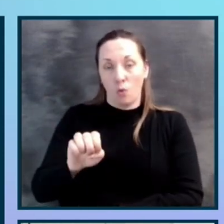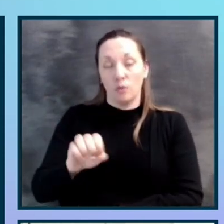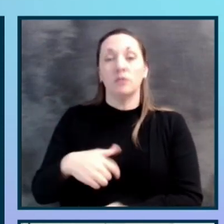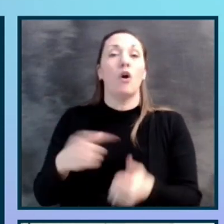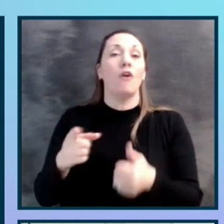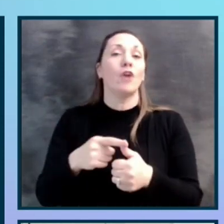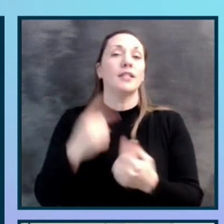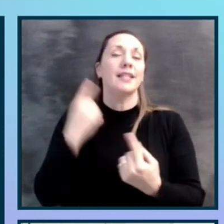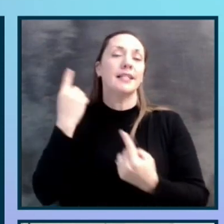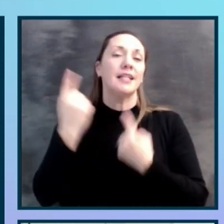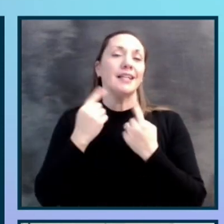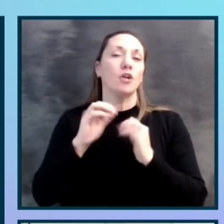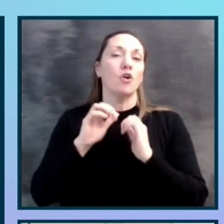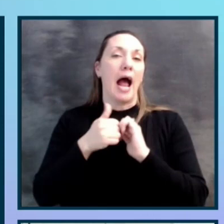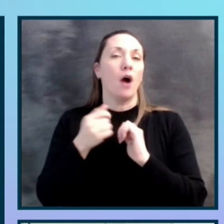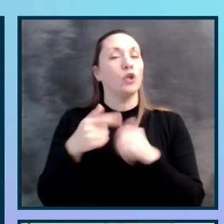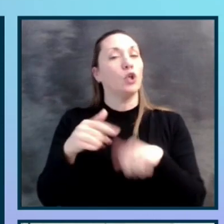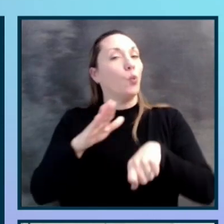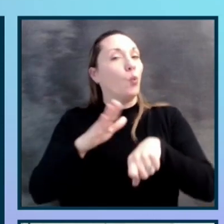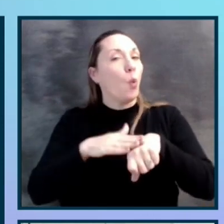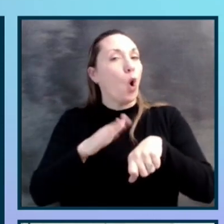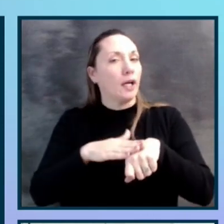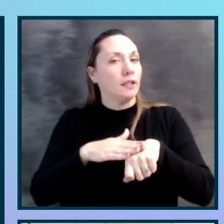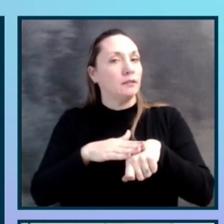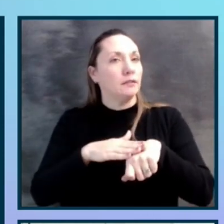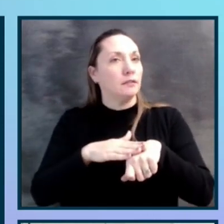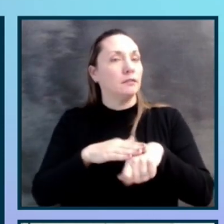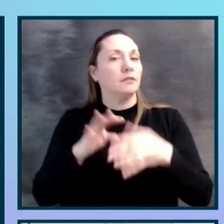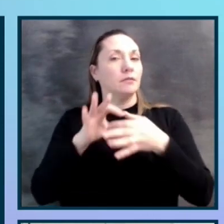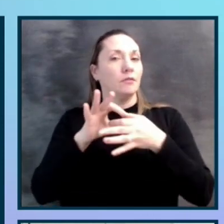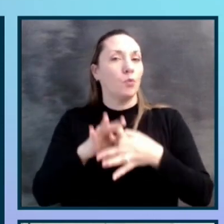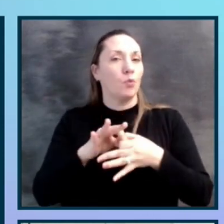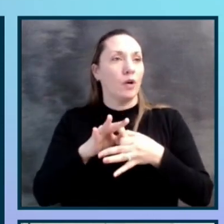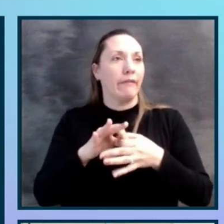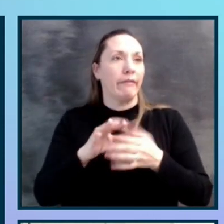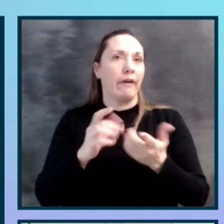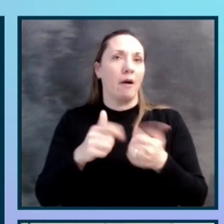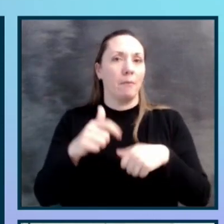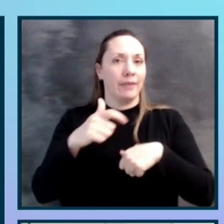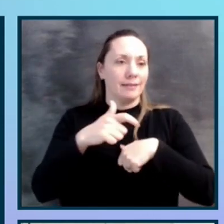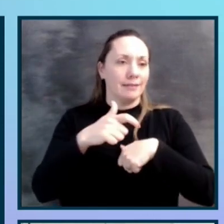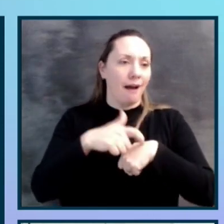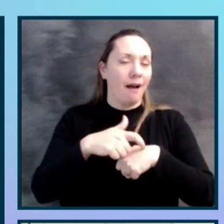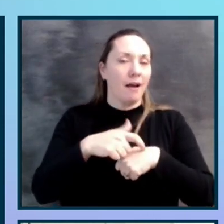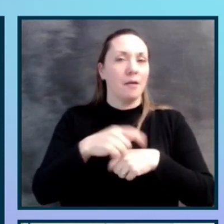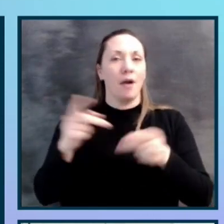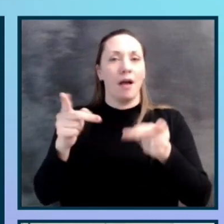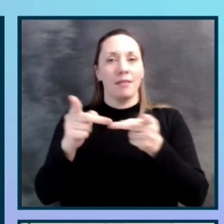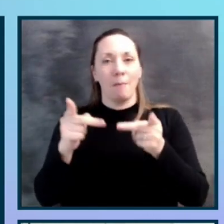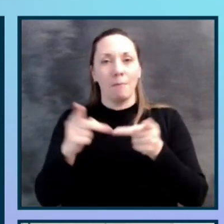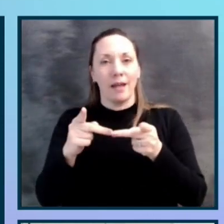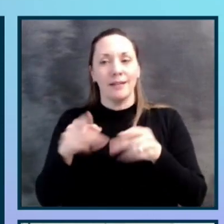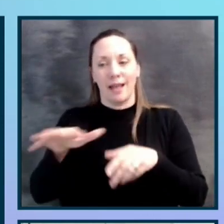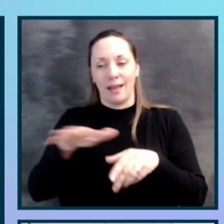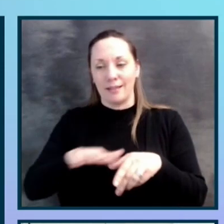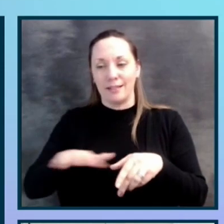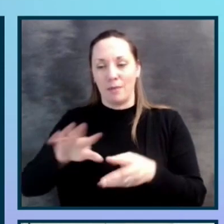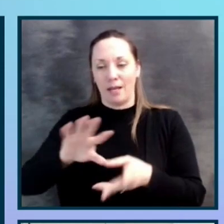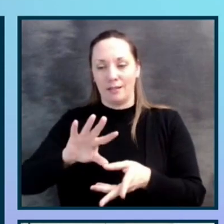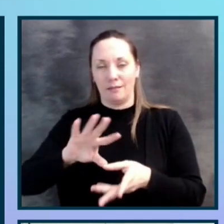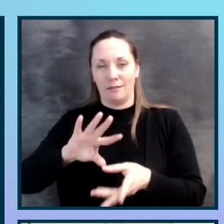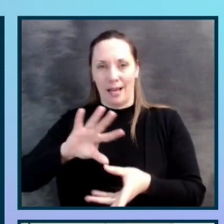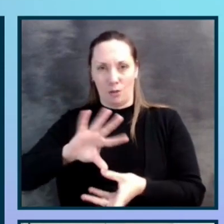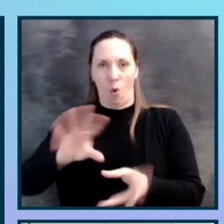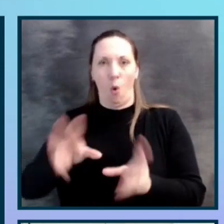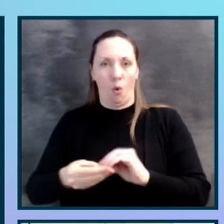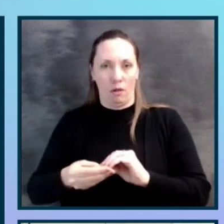consider how you warn across the time, the place, and the space as a whole. And one of